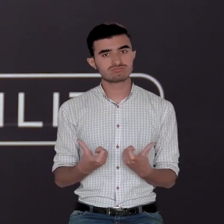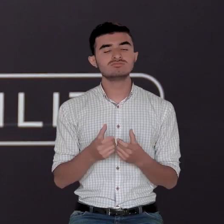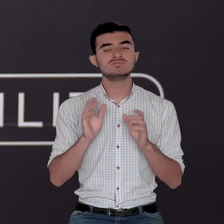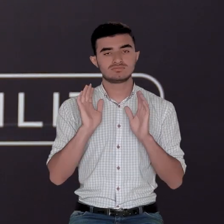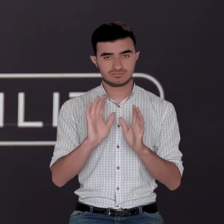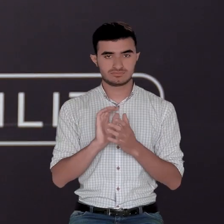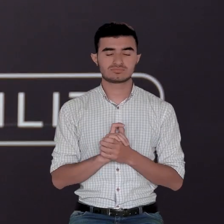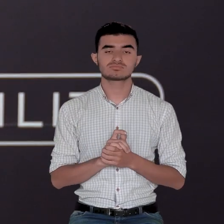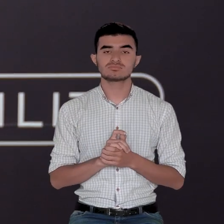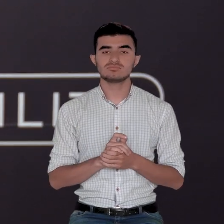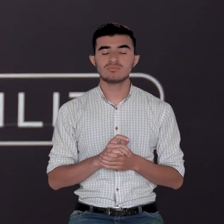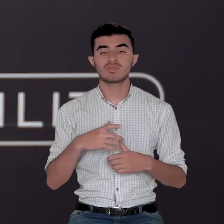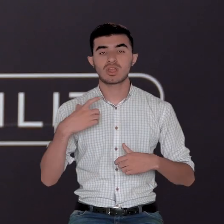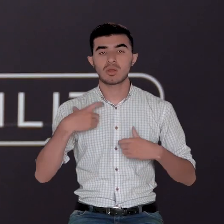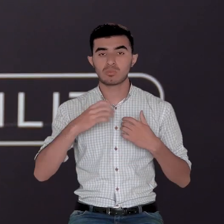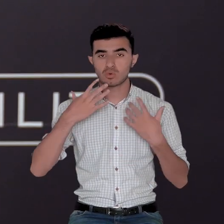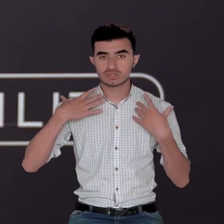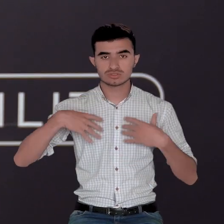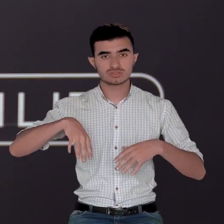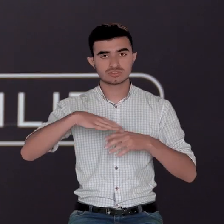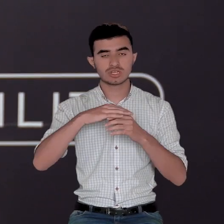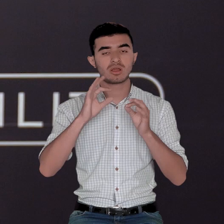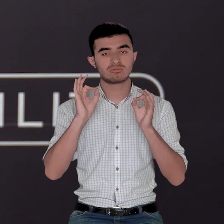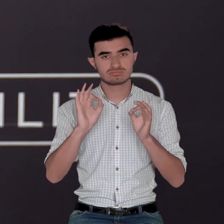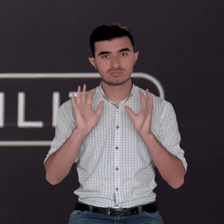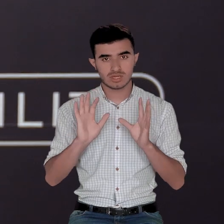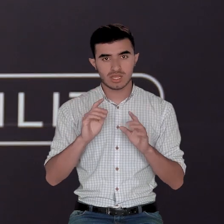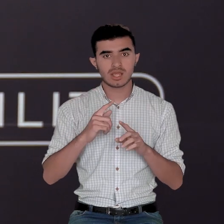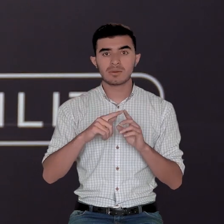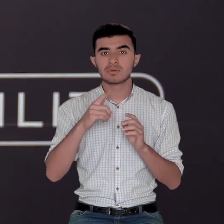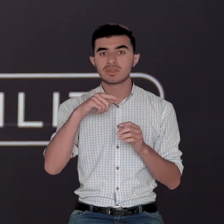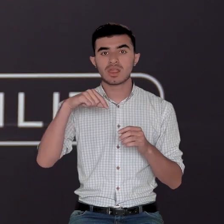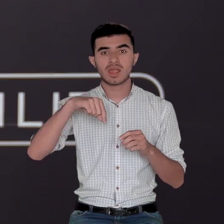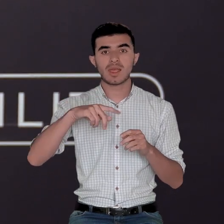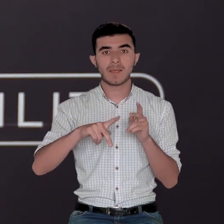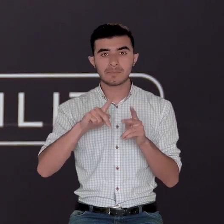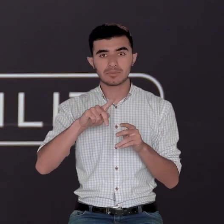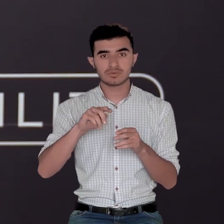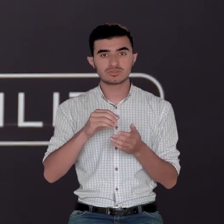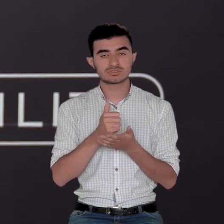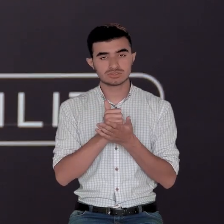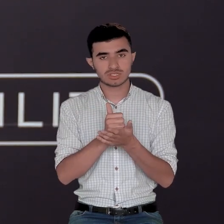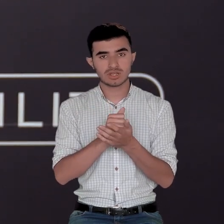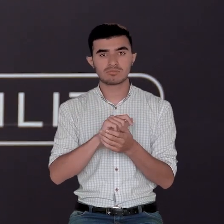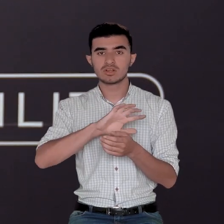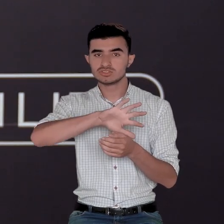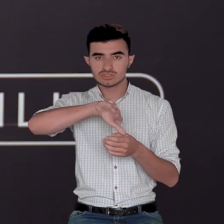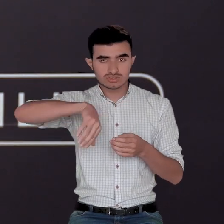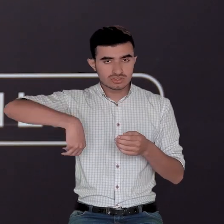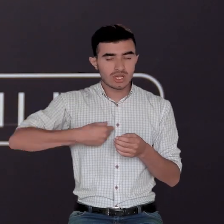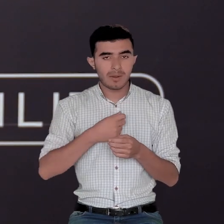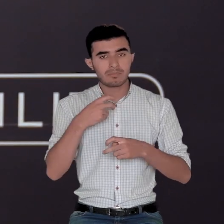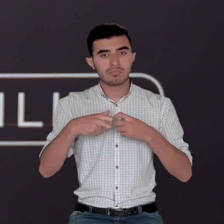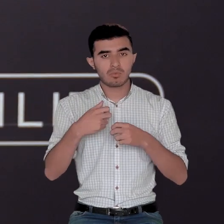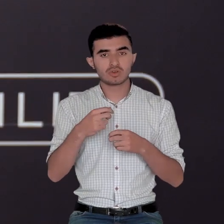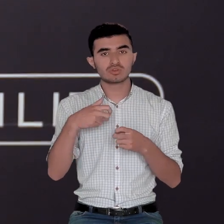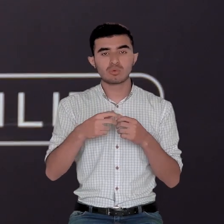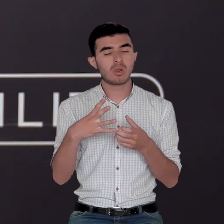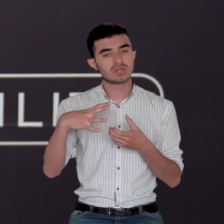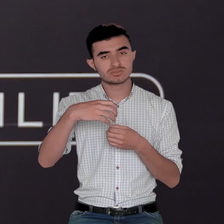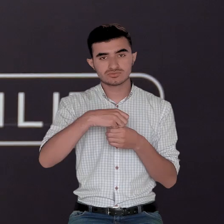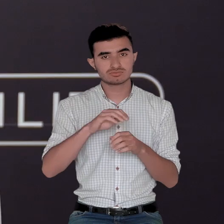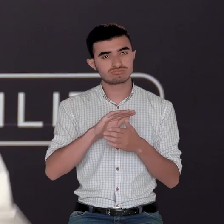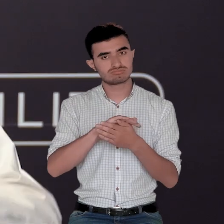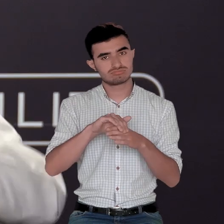And because it goes everywhere in the body, it gives anybody who works through the fascia, it gives that person a license to go everywhere in the